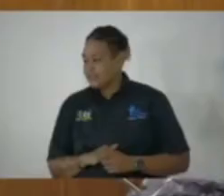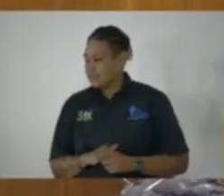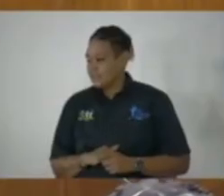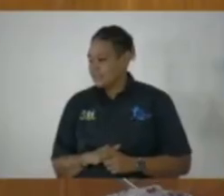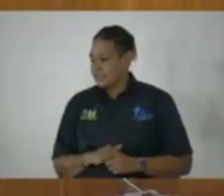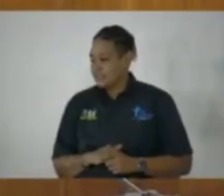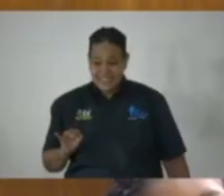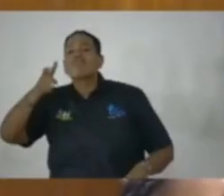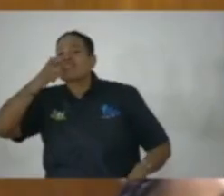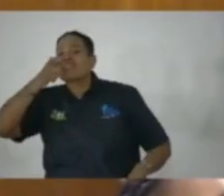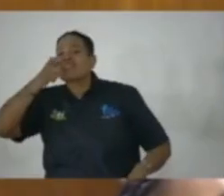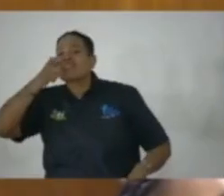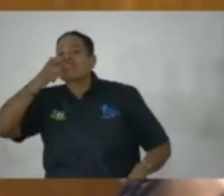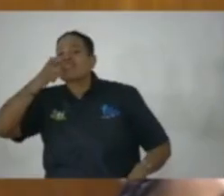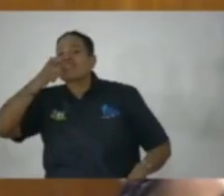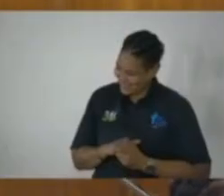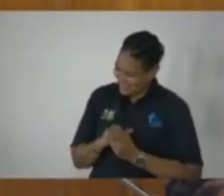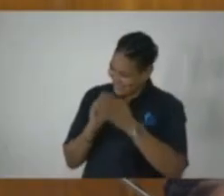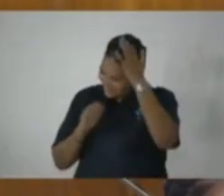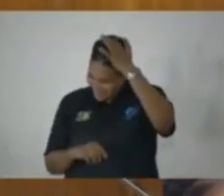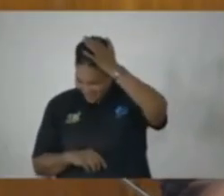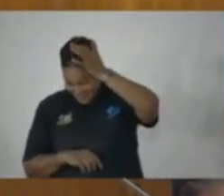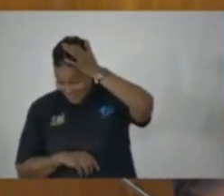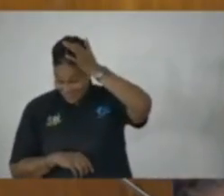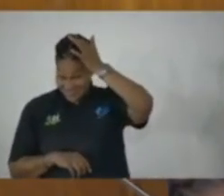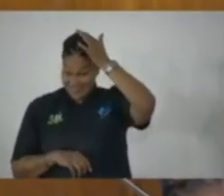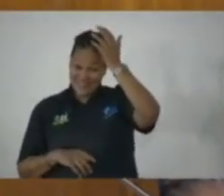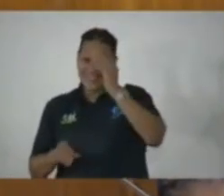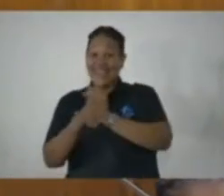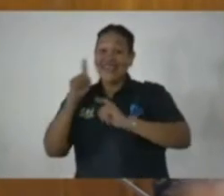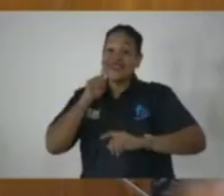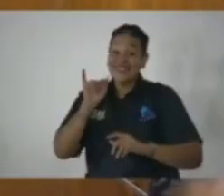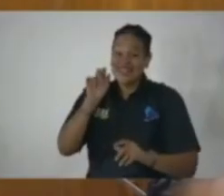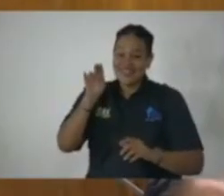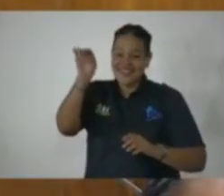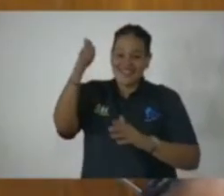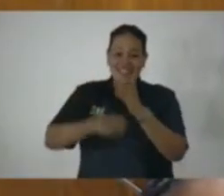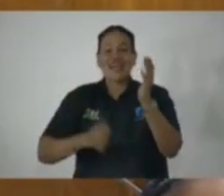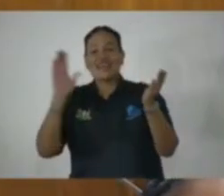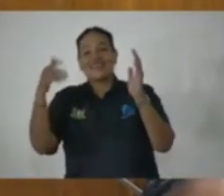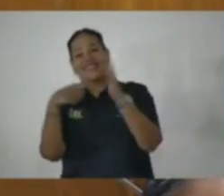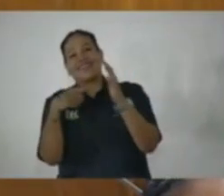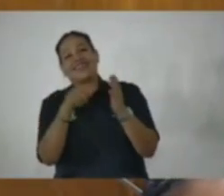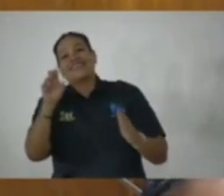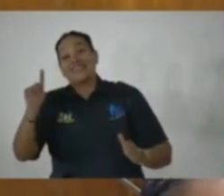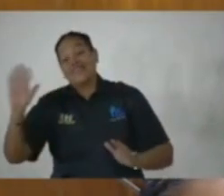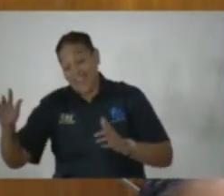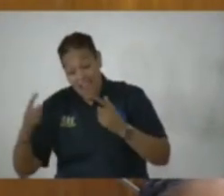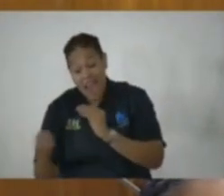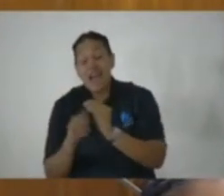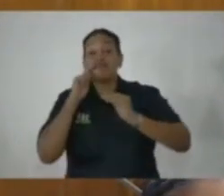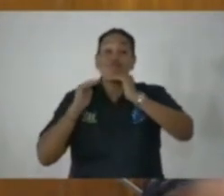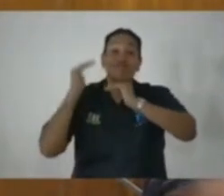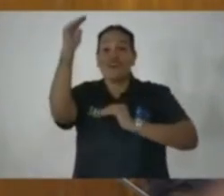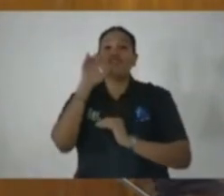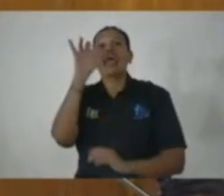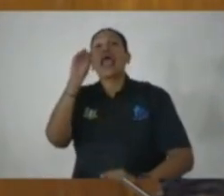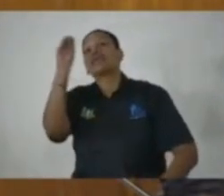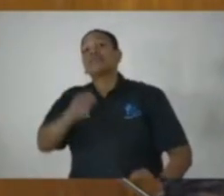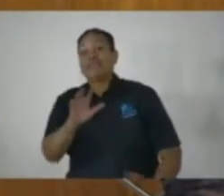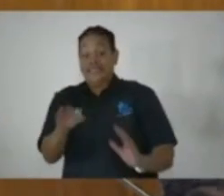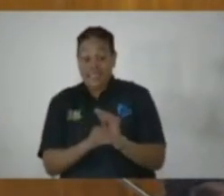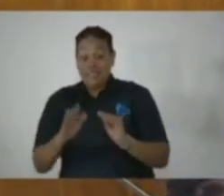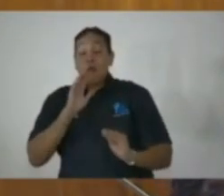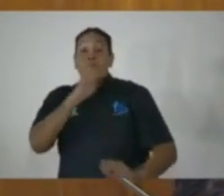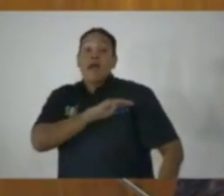Help. Jesus Christ of Nazareth. Psalm 46. God is our refuge and strength.